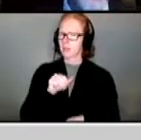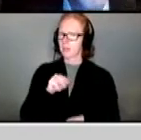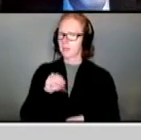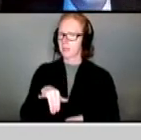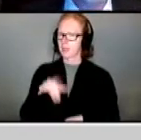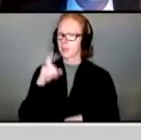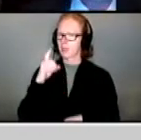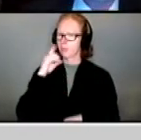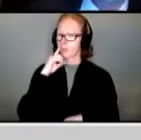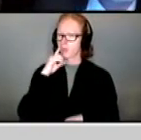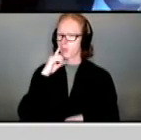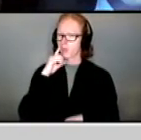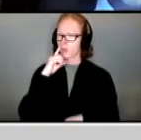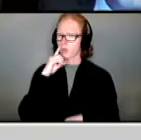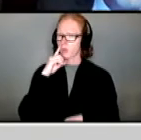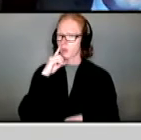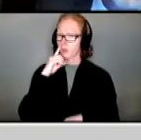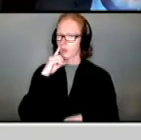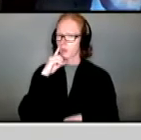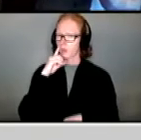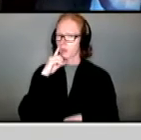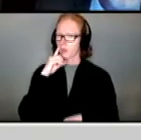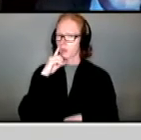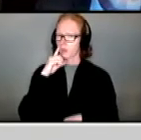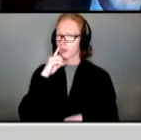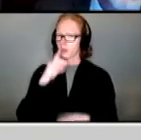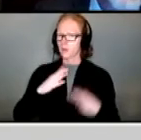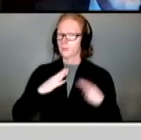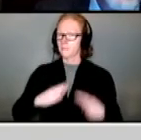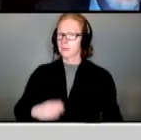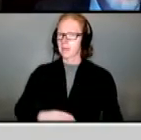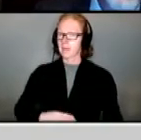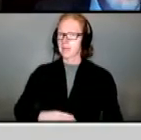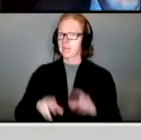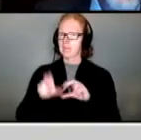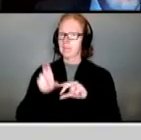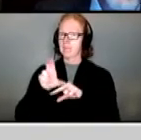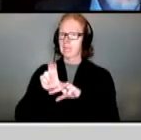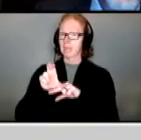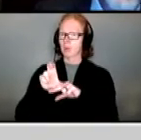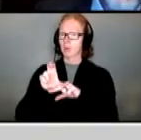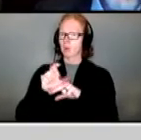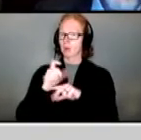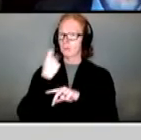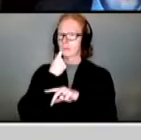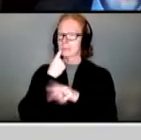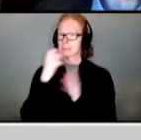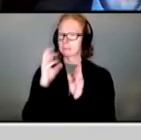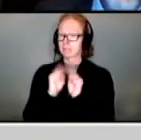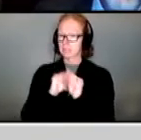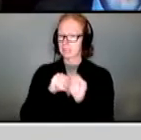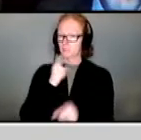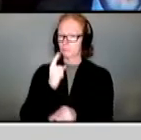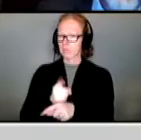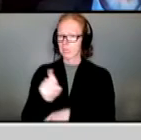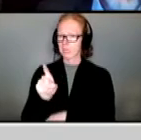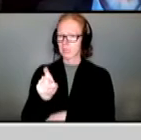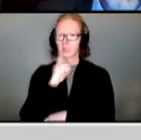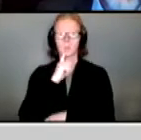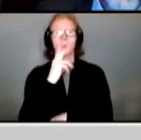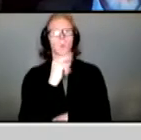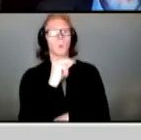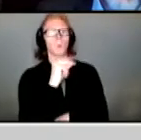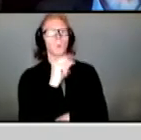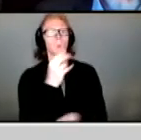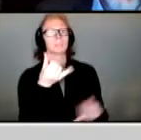I thought there was a body worn camera discussion at your last meeting. Is that correct? No. We're